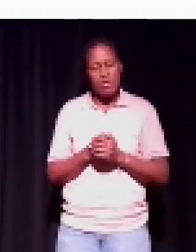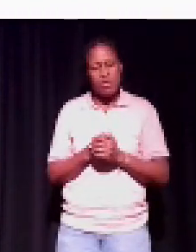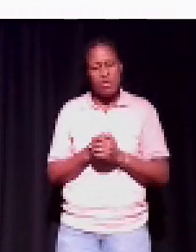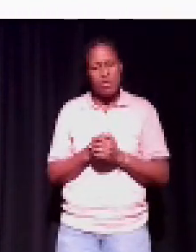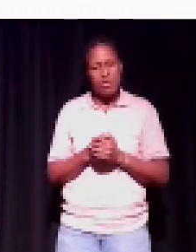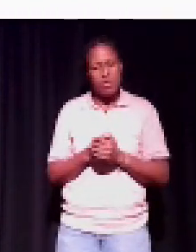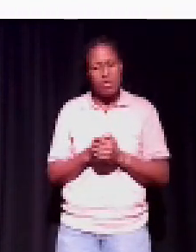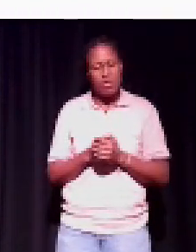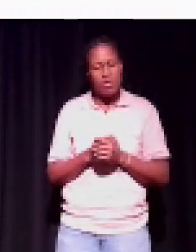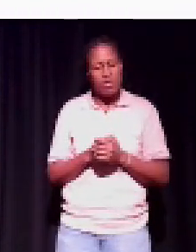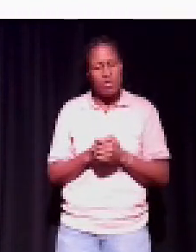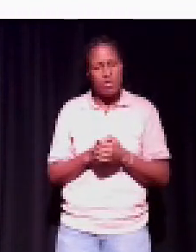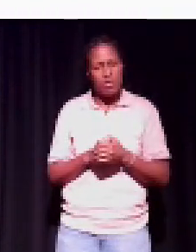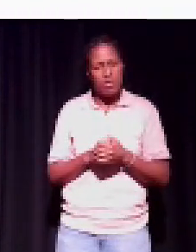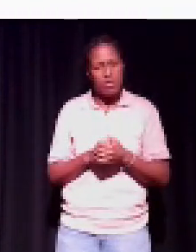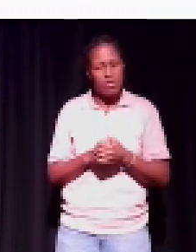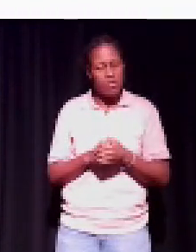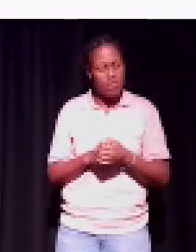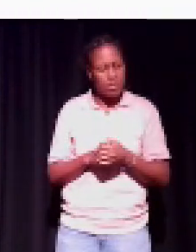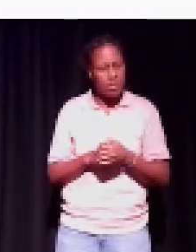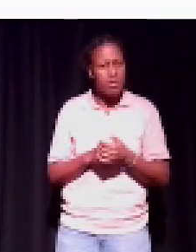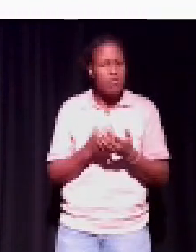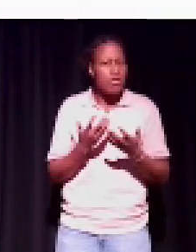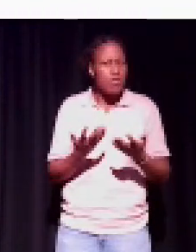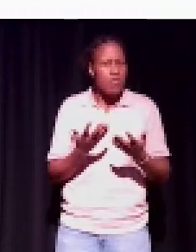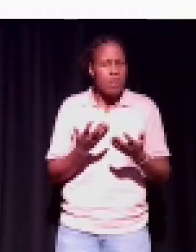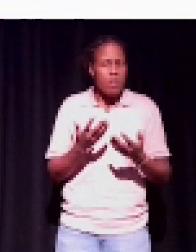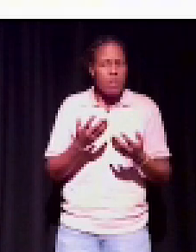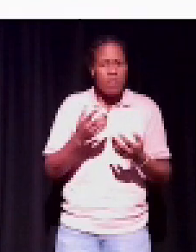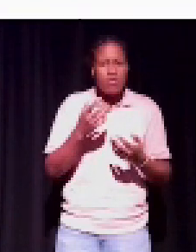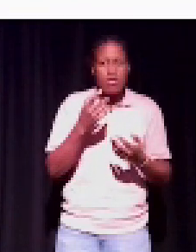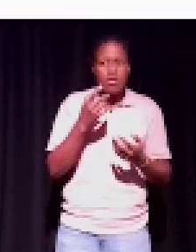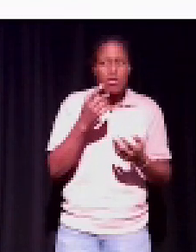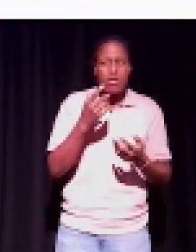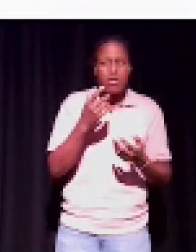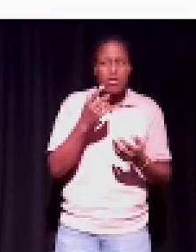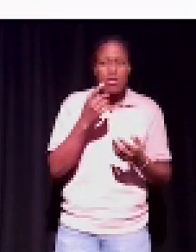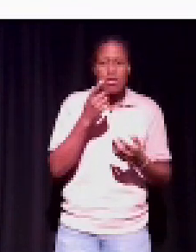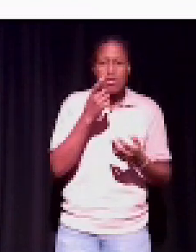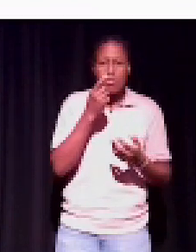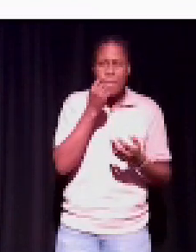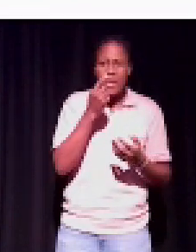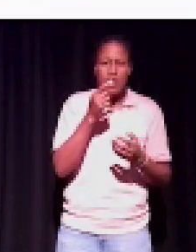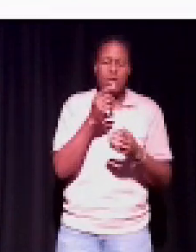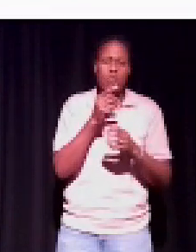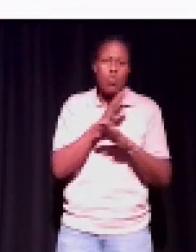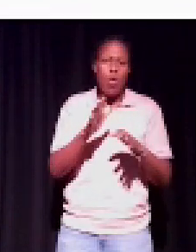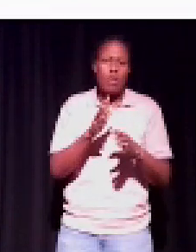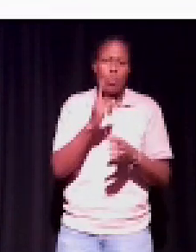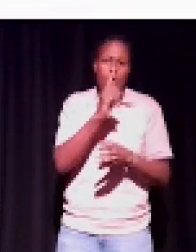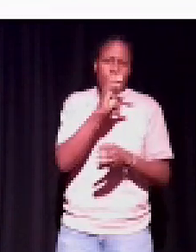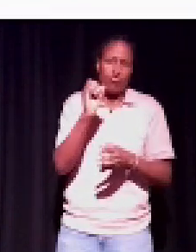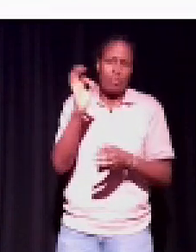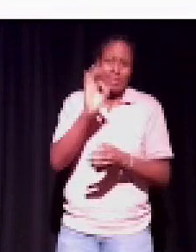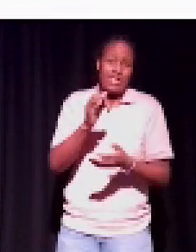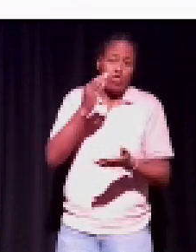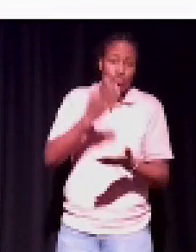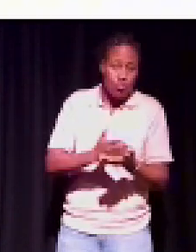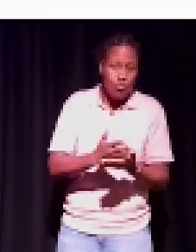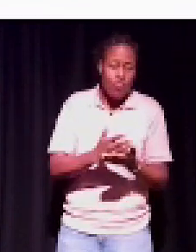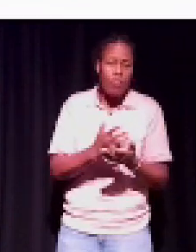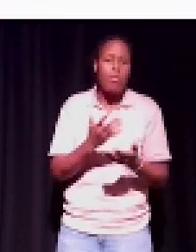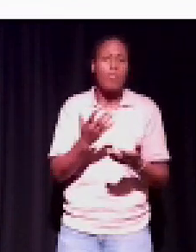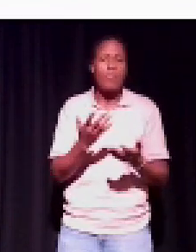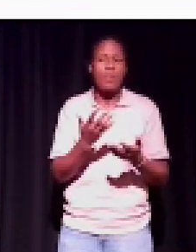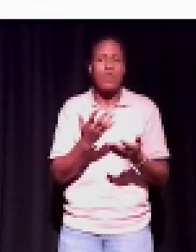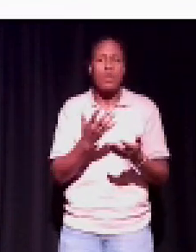I should add that you should maybe not take all of this as gospel, because the truth is probably even more complex than I've laid out.